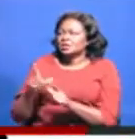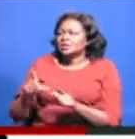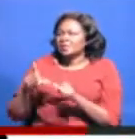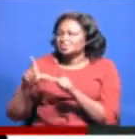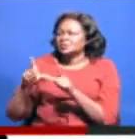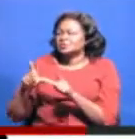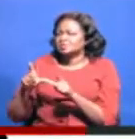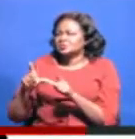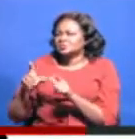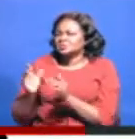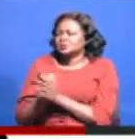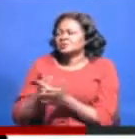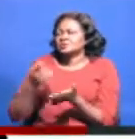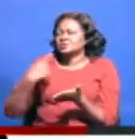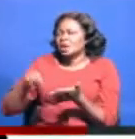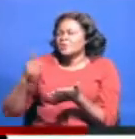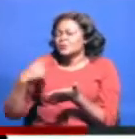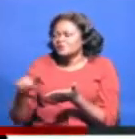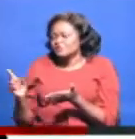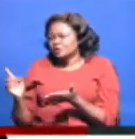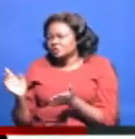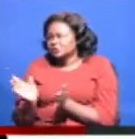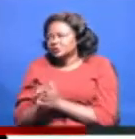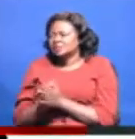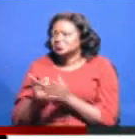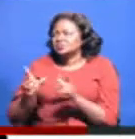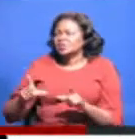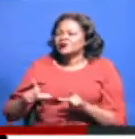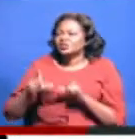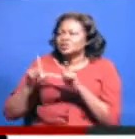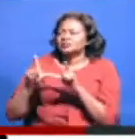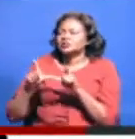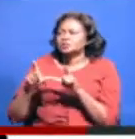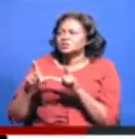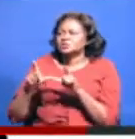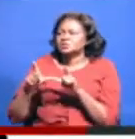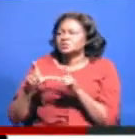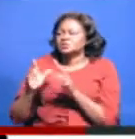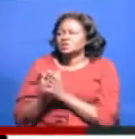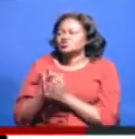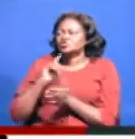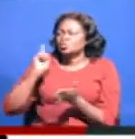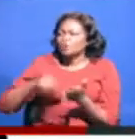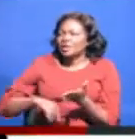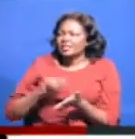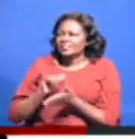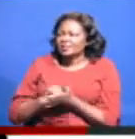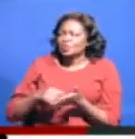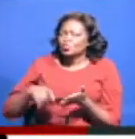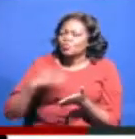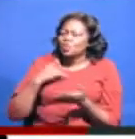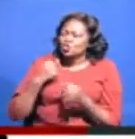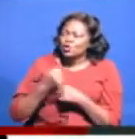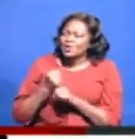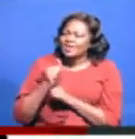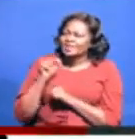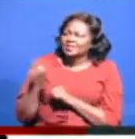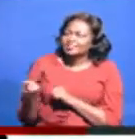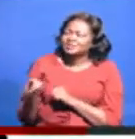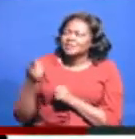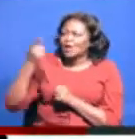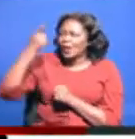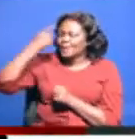and approvals and certifications. And we're saying we want to make these